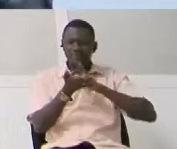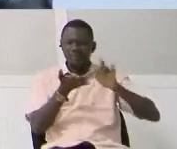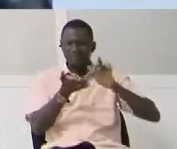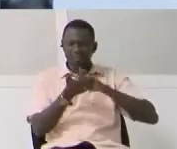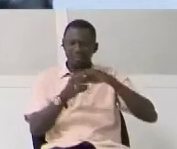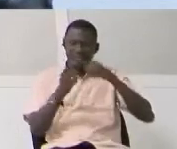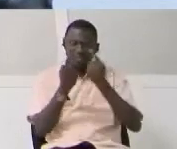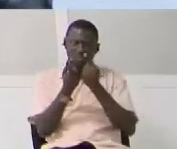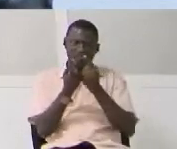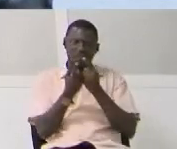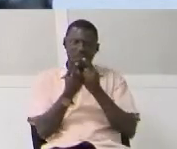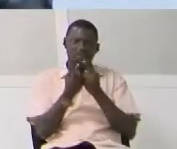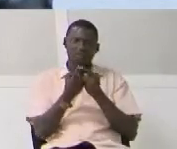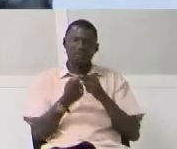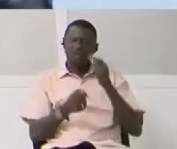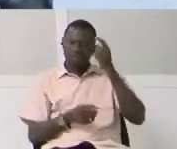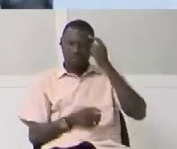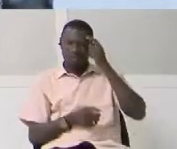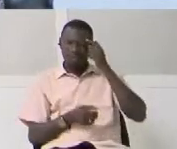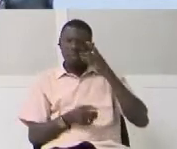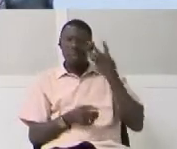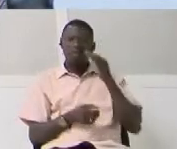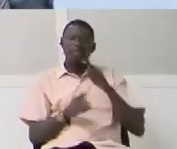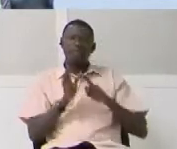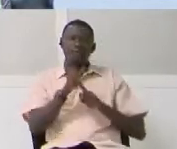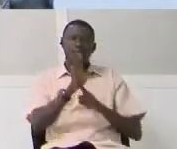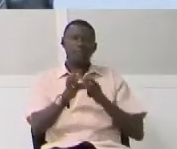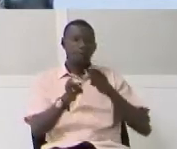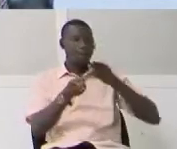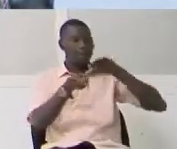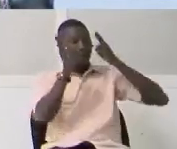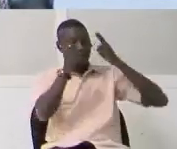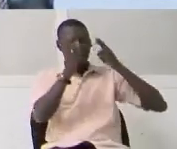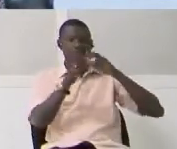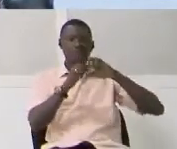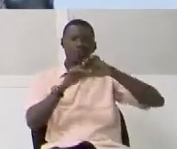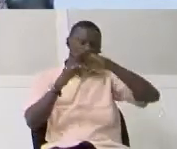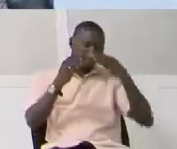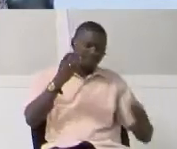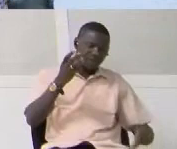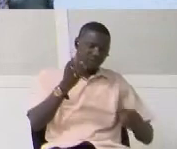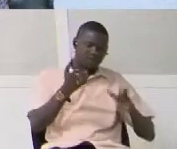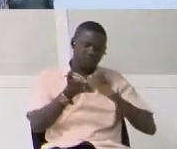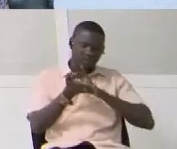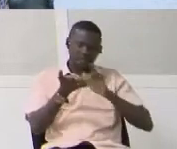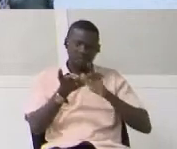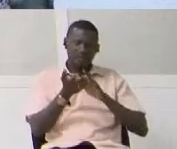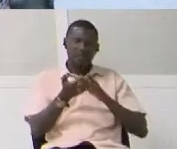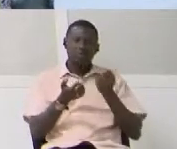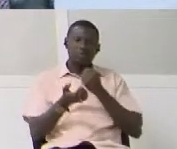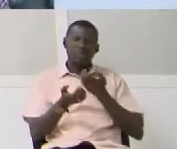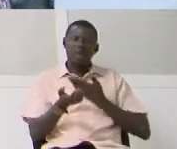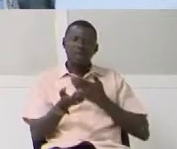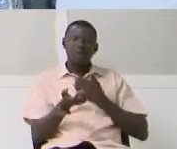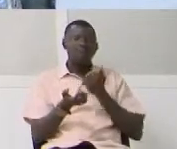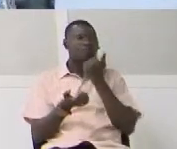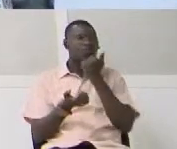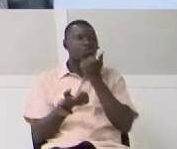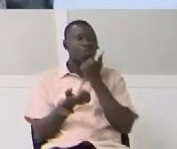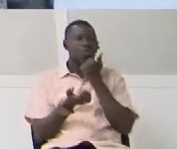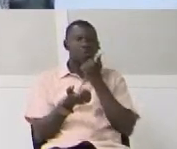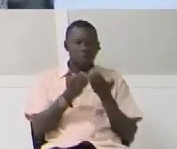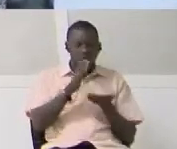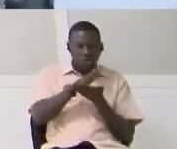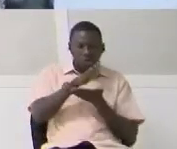fire. The family will drop. Well, those two items you turned evidence. Because many number you never see run. I think when